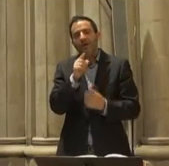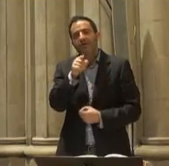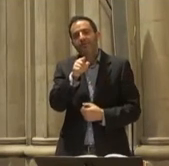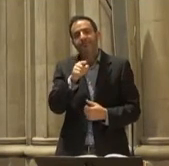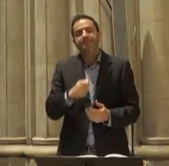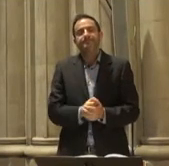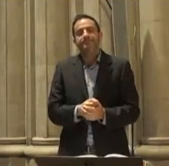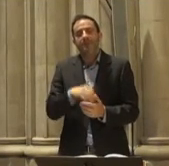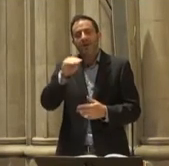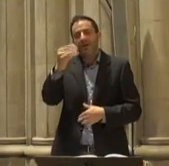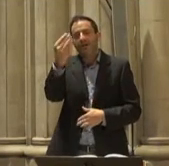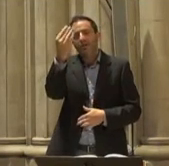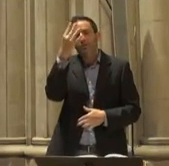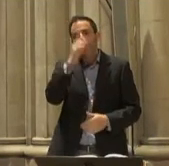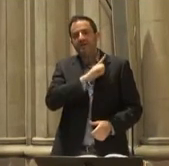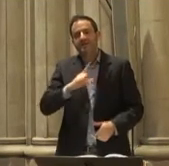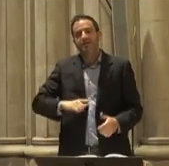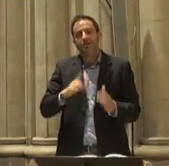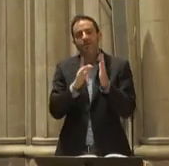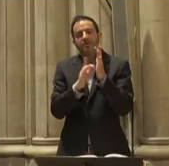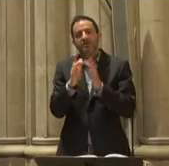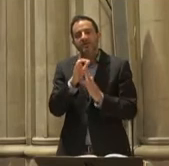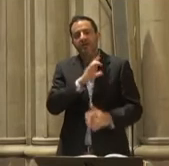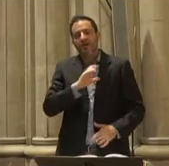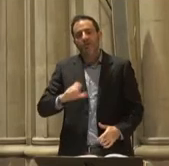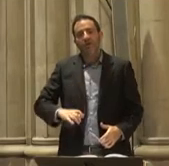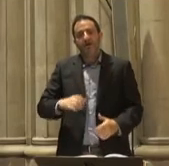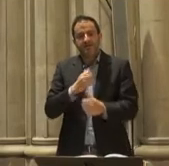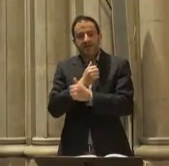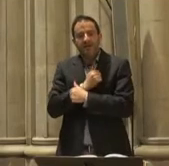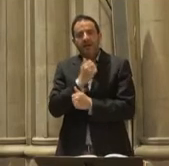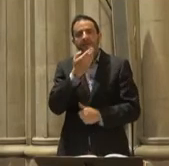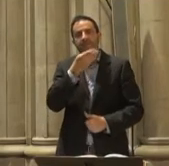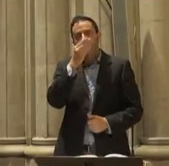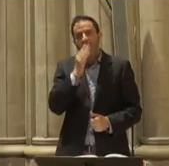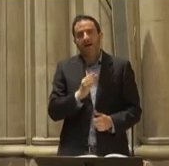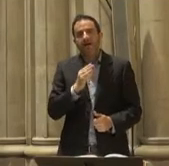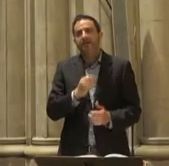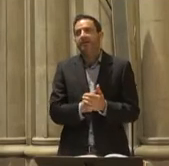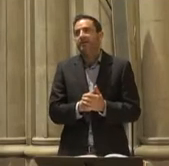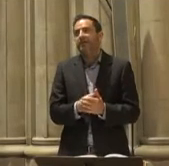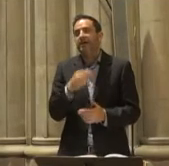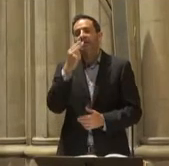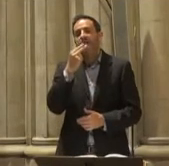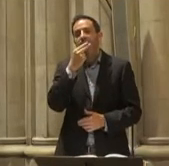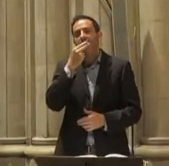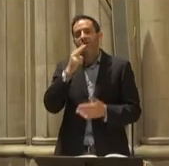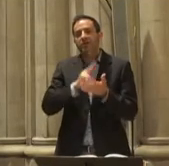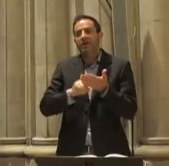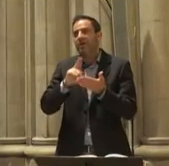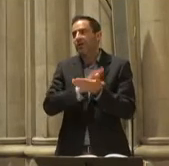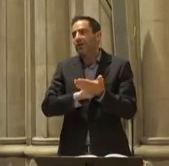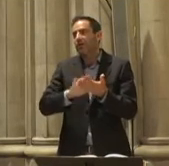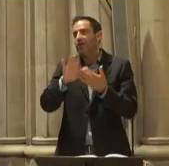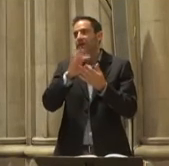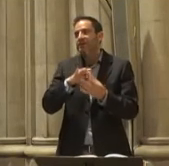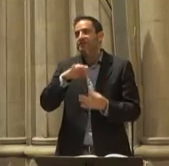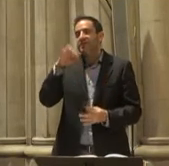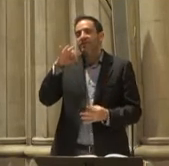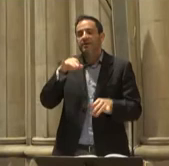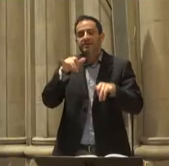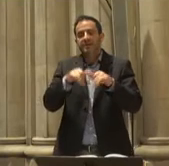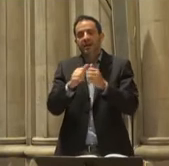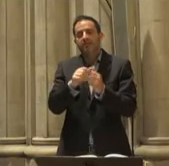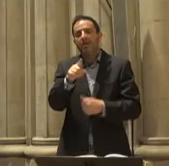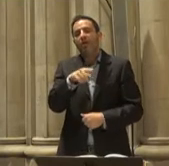The grace of the Lord Jesus Christ, the love of God, and the communion of the Holy Spirit be with all of